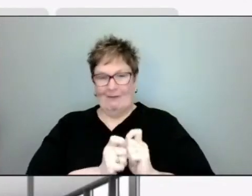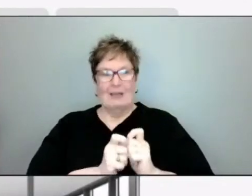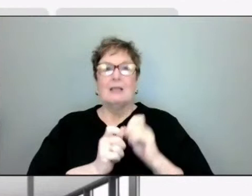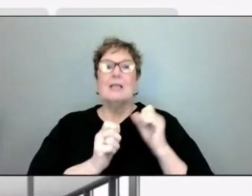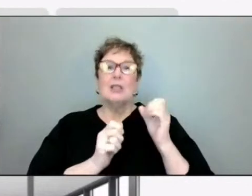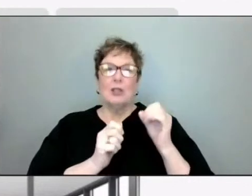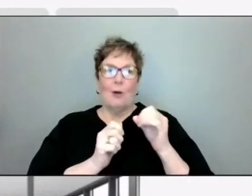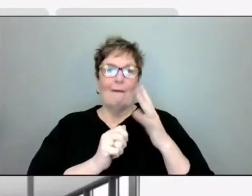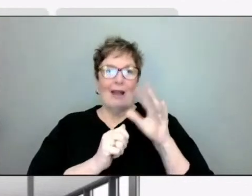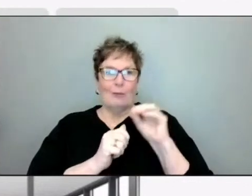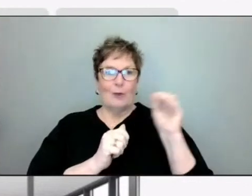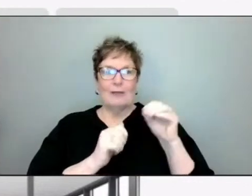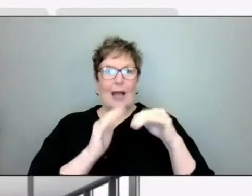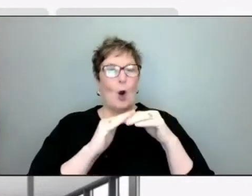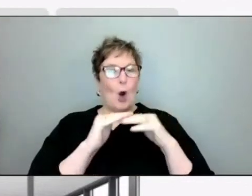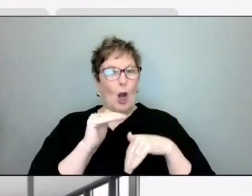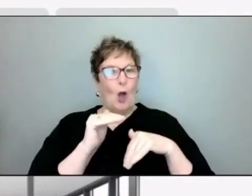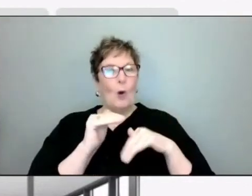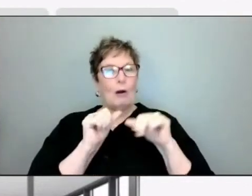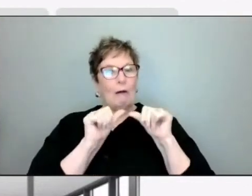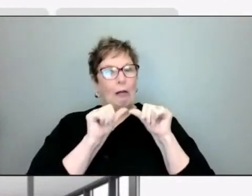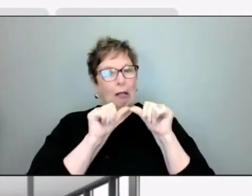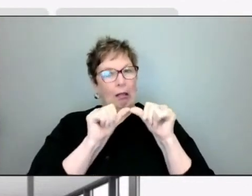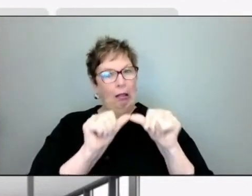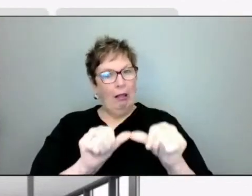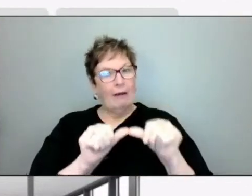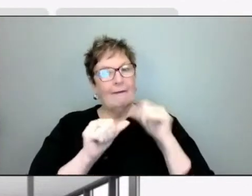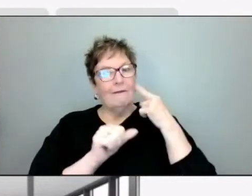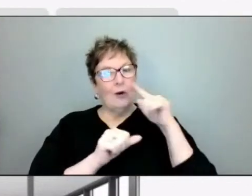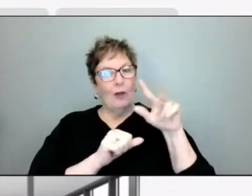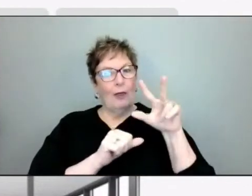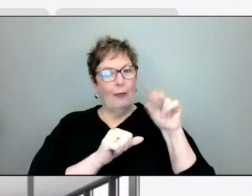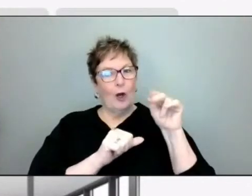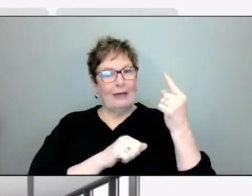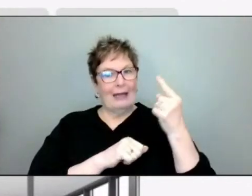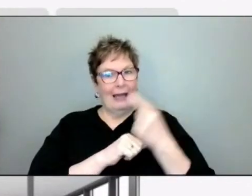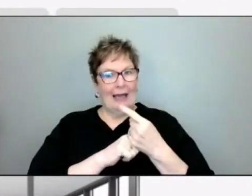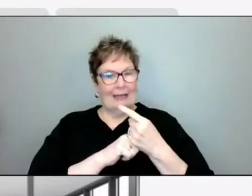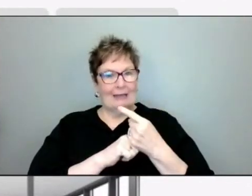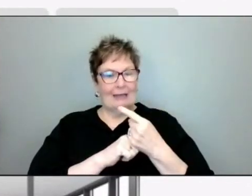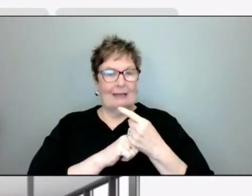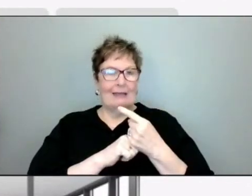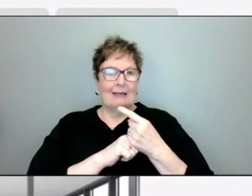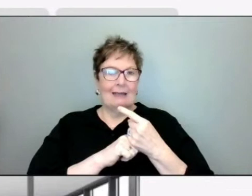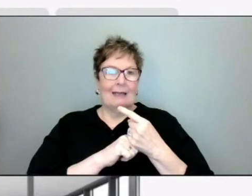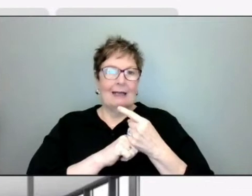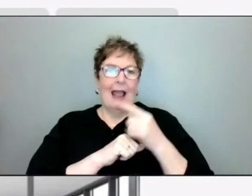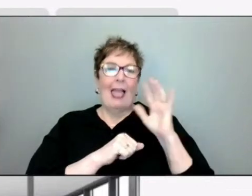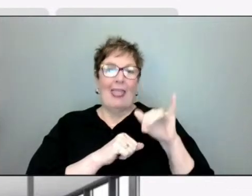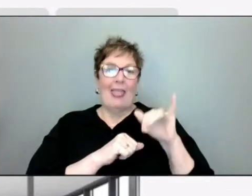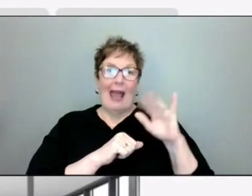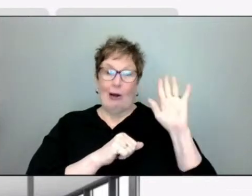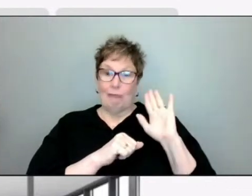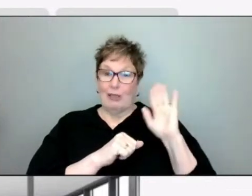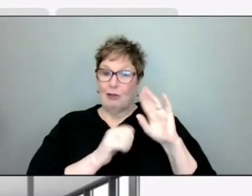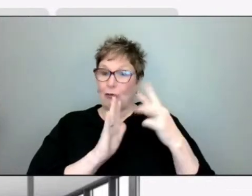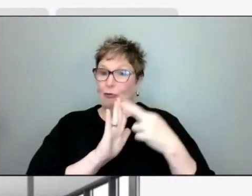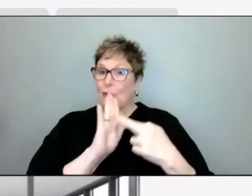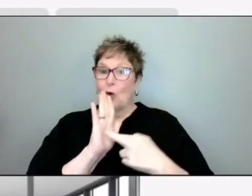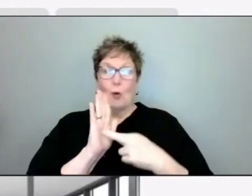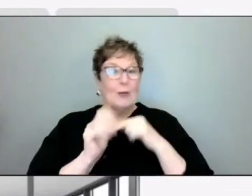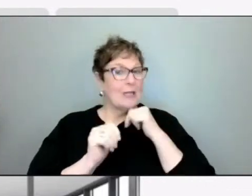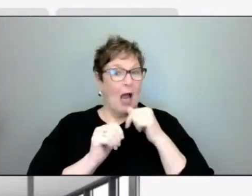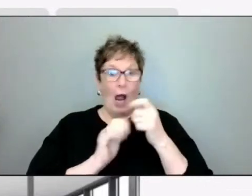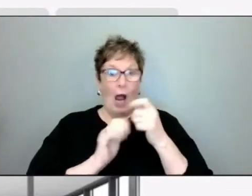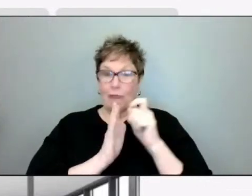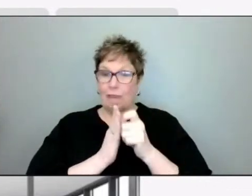So 5% or lower over a 30-day period, and that original rule was not written